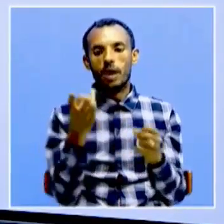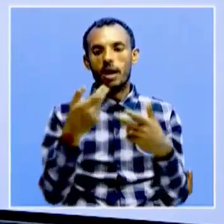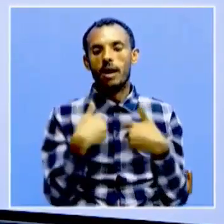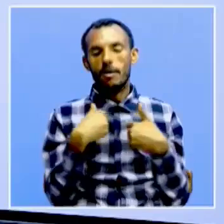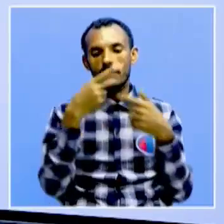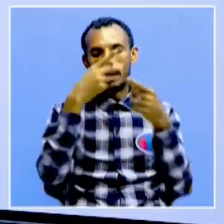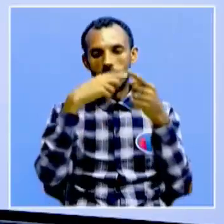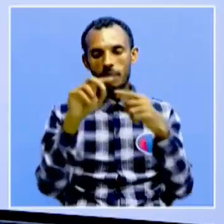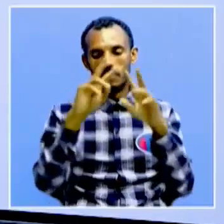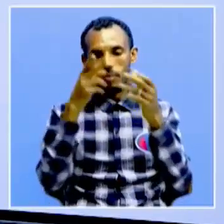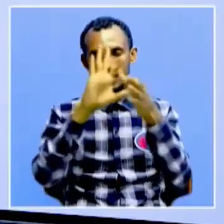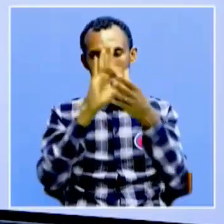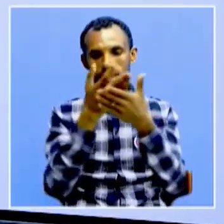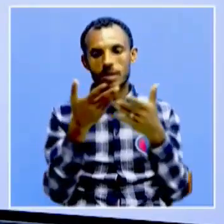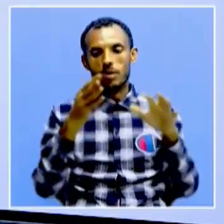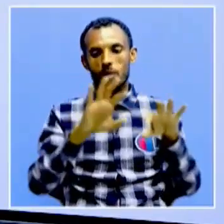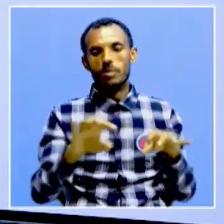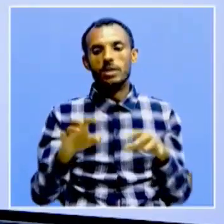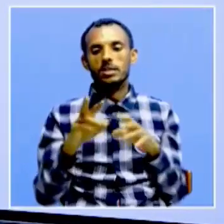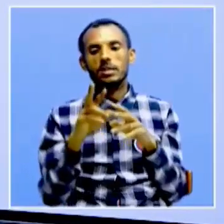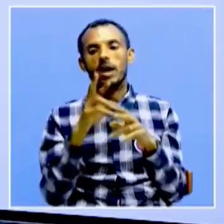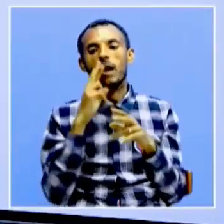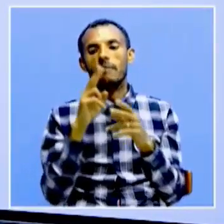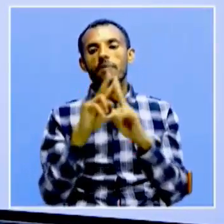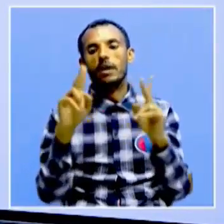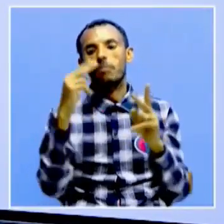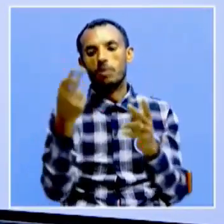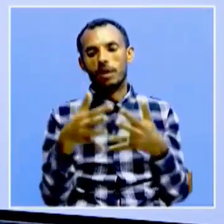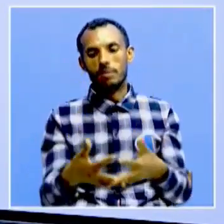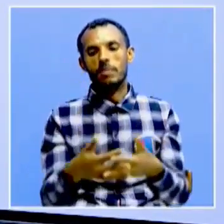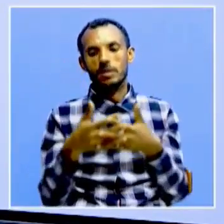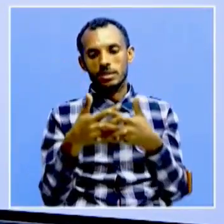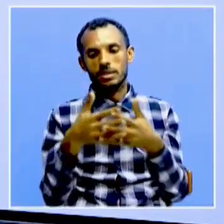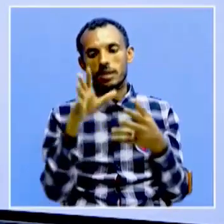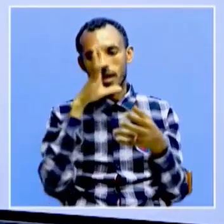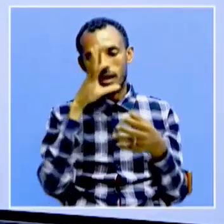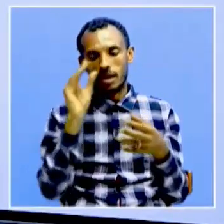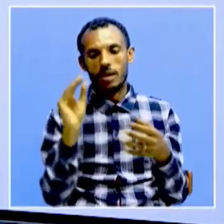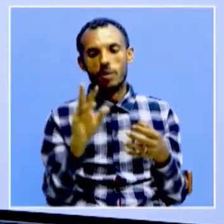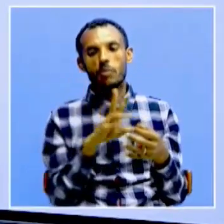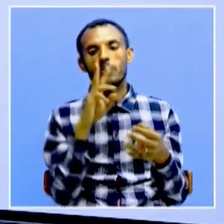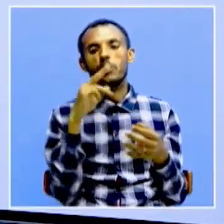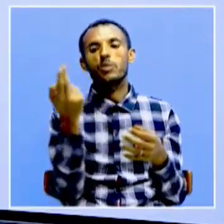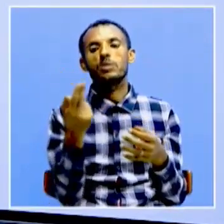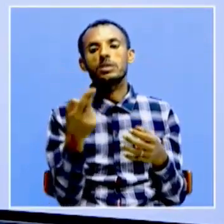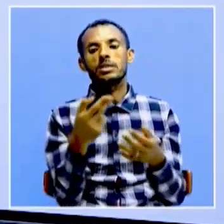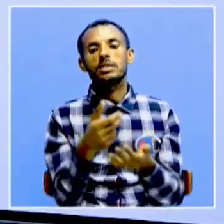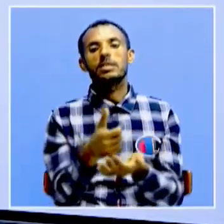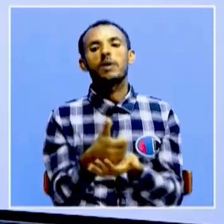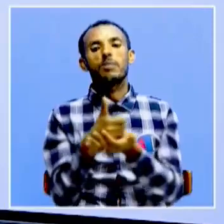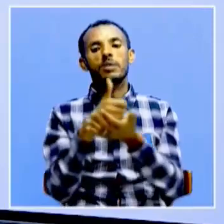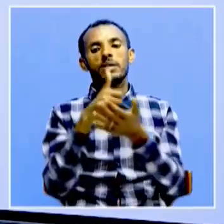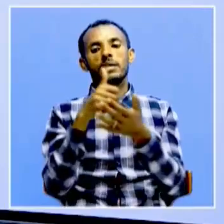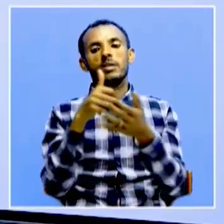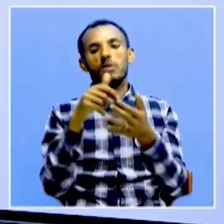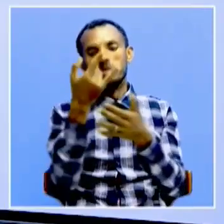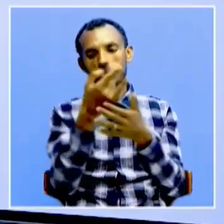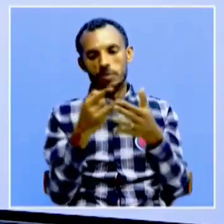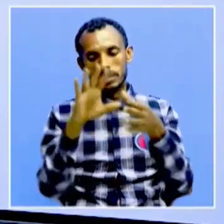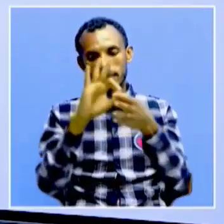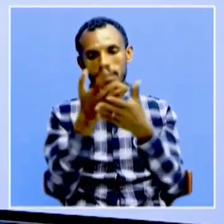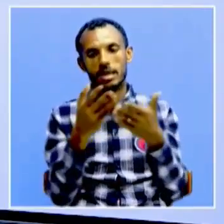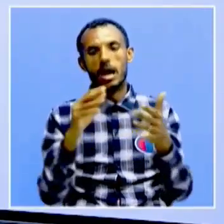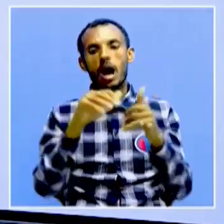with the topic sentence, computers are important machines. And then, with the supporting details, we keep telling